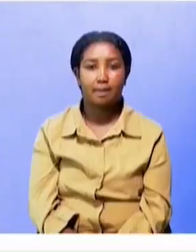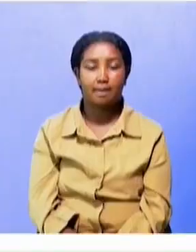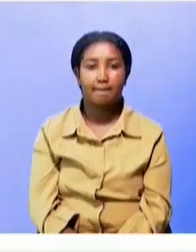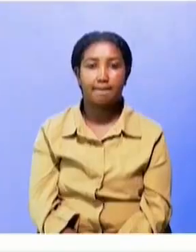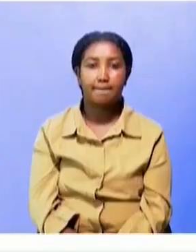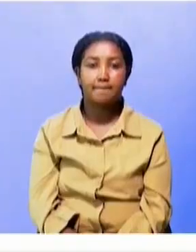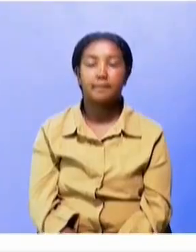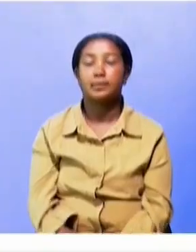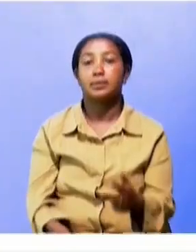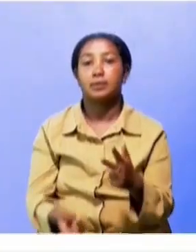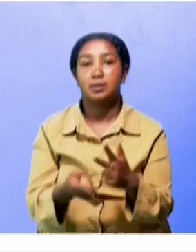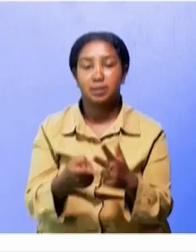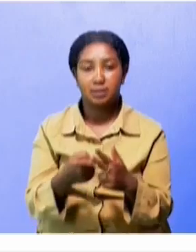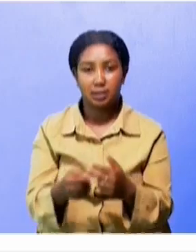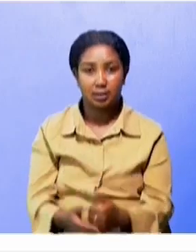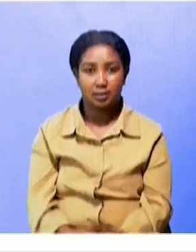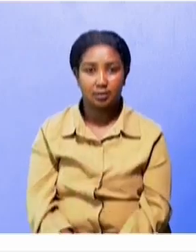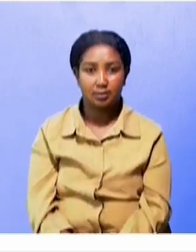Number 3.